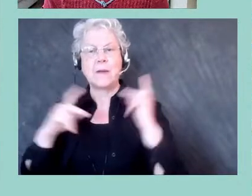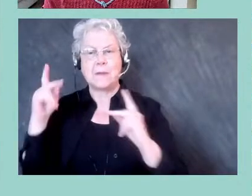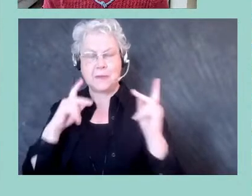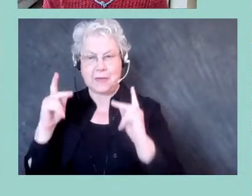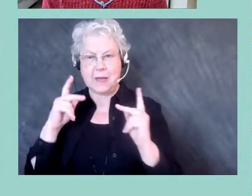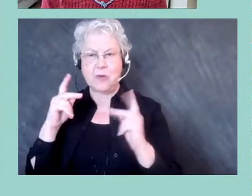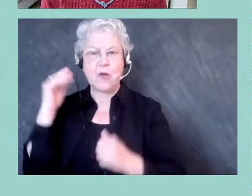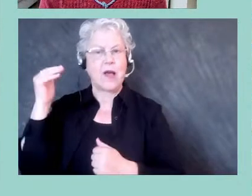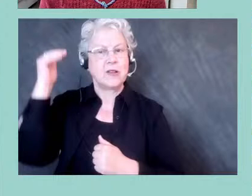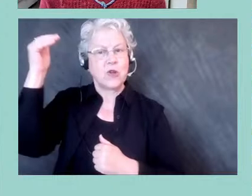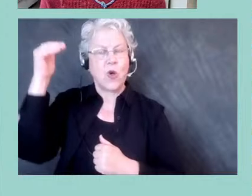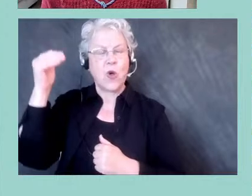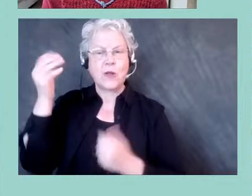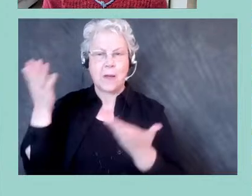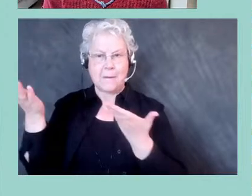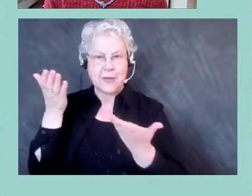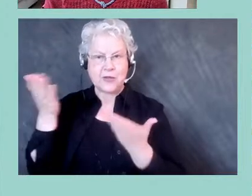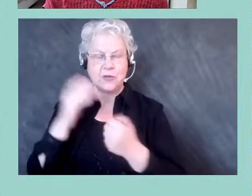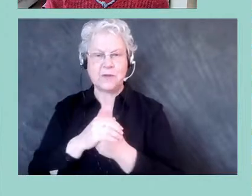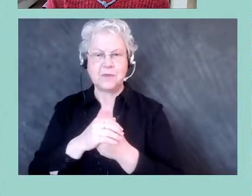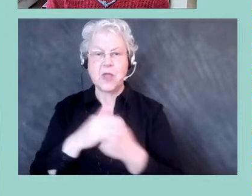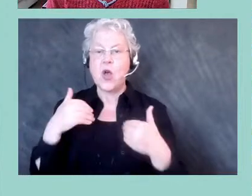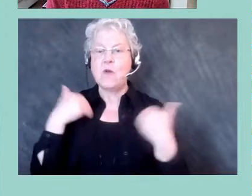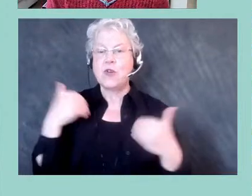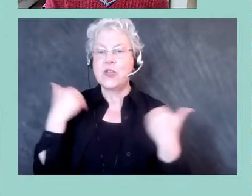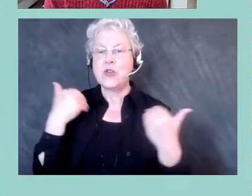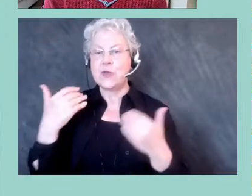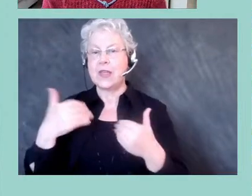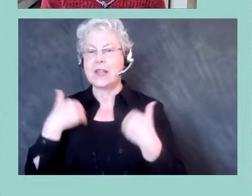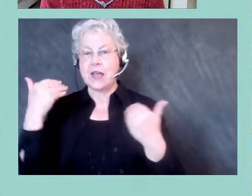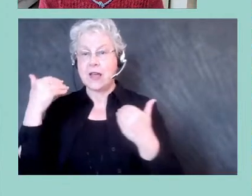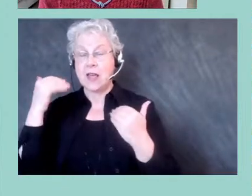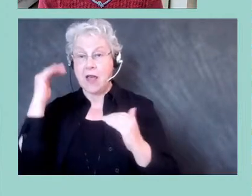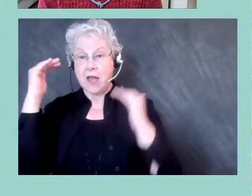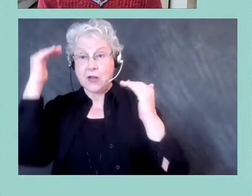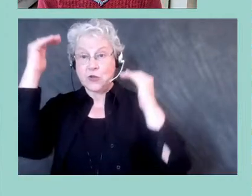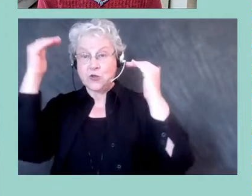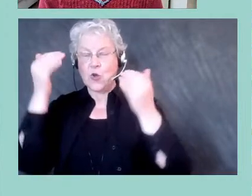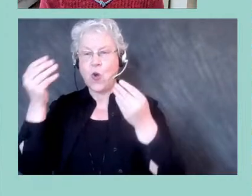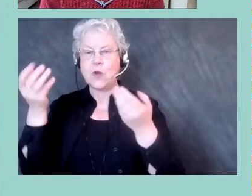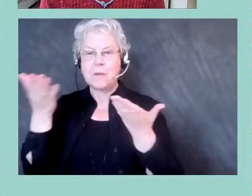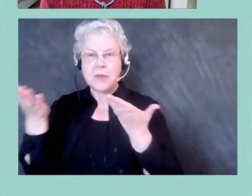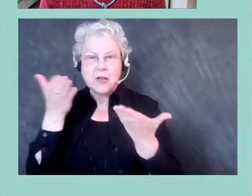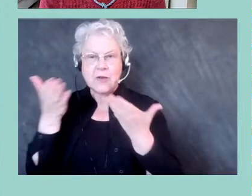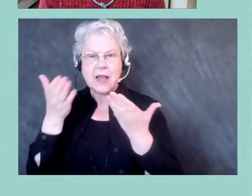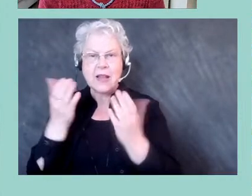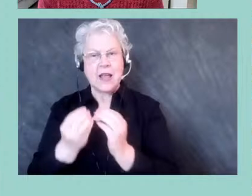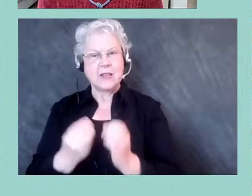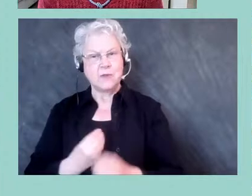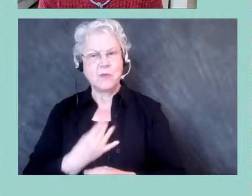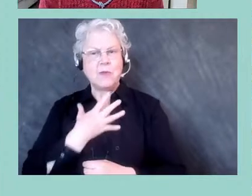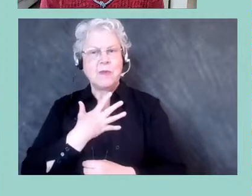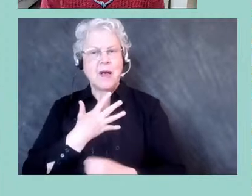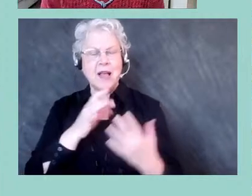and Young Adult Ministries exists to kindle the sparks of leadership amongst Unitarian Universalist youth and